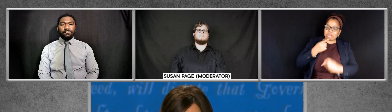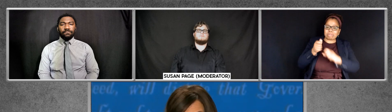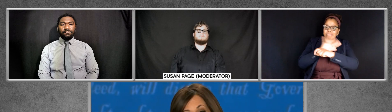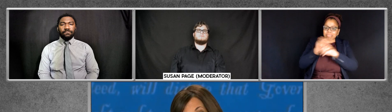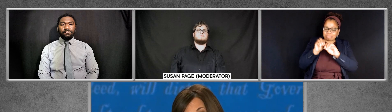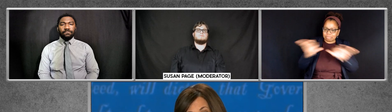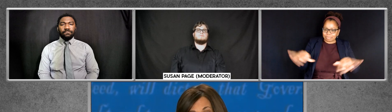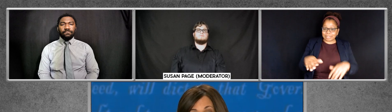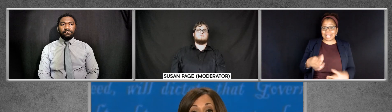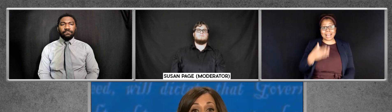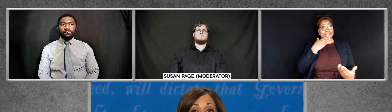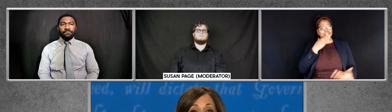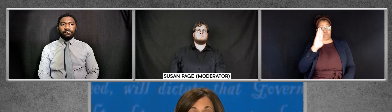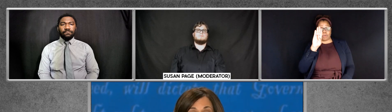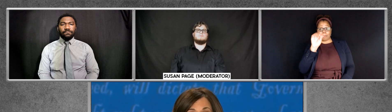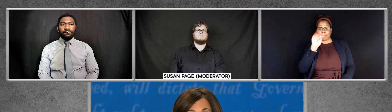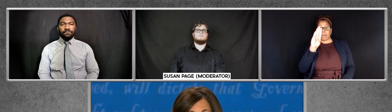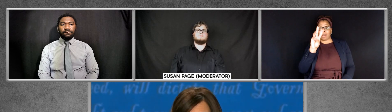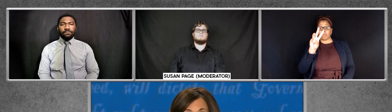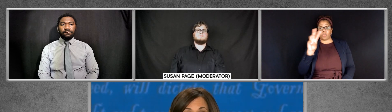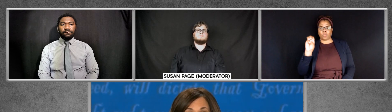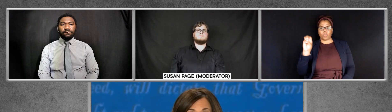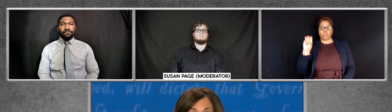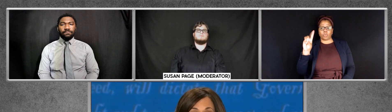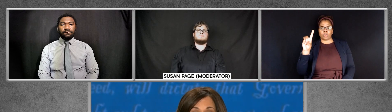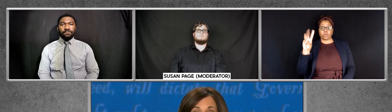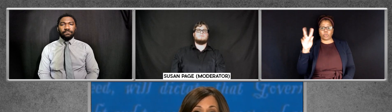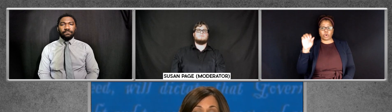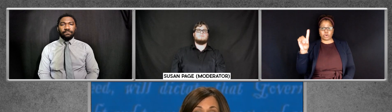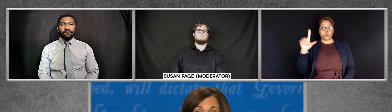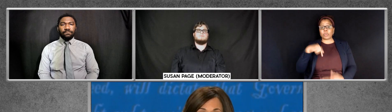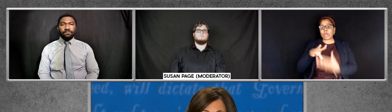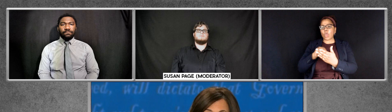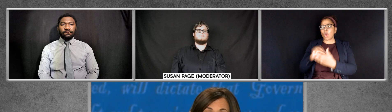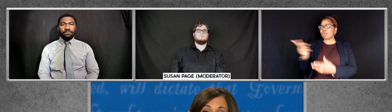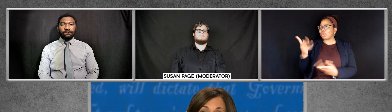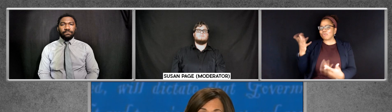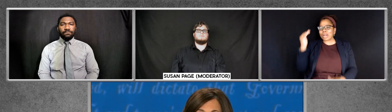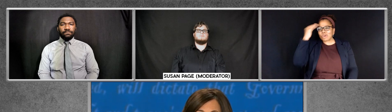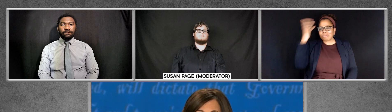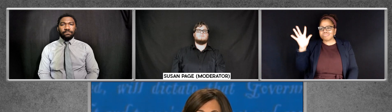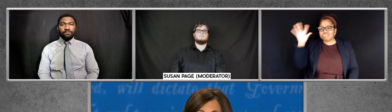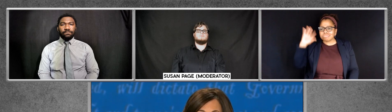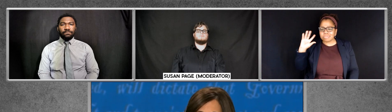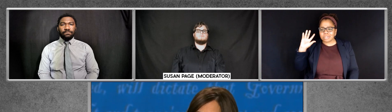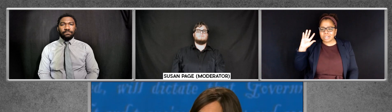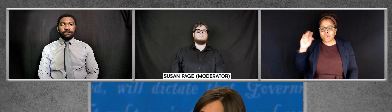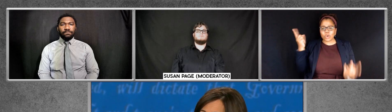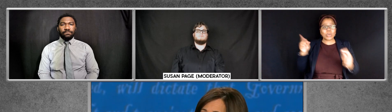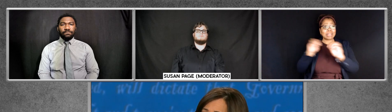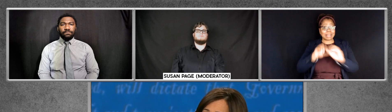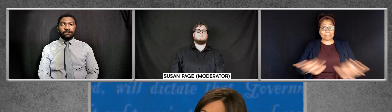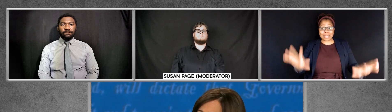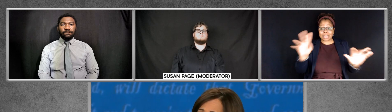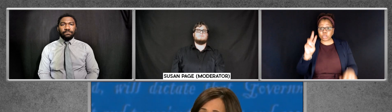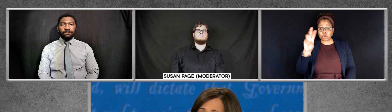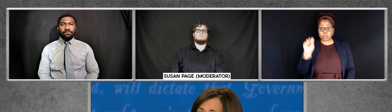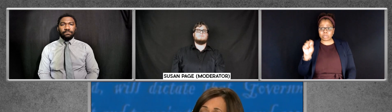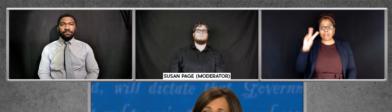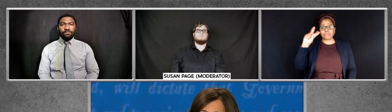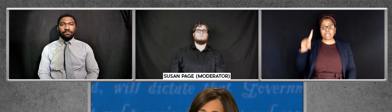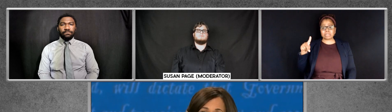Woodward, we learned that they knew about it. And then when that was exposed, the vice president said, when